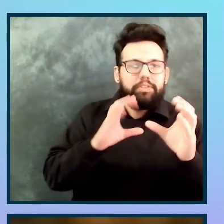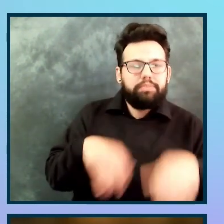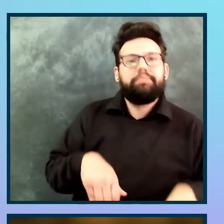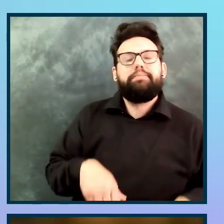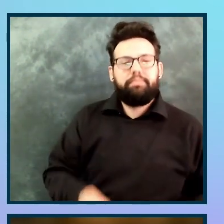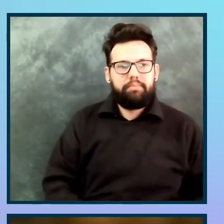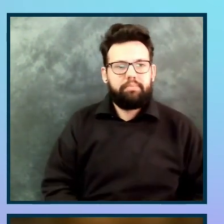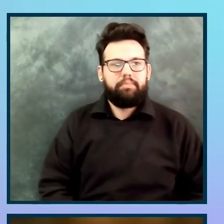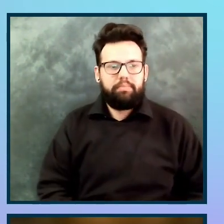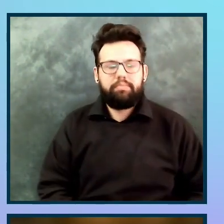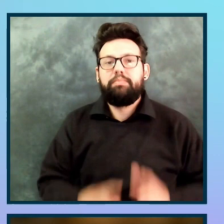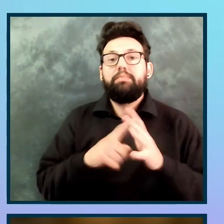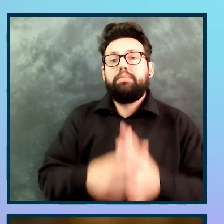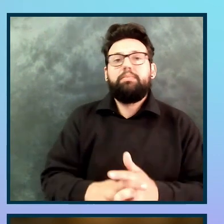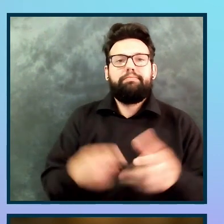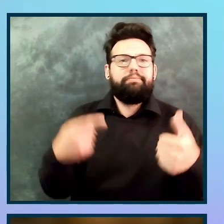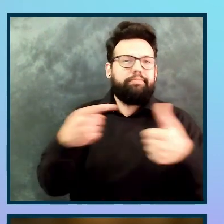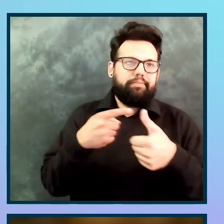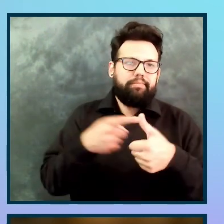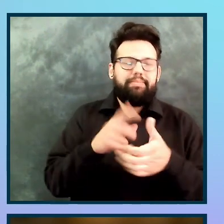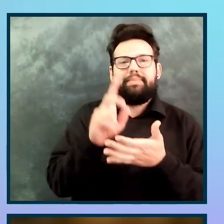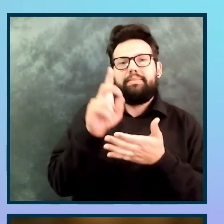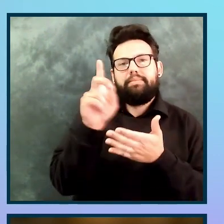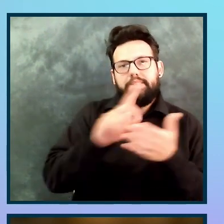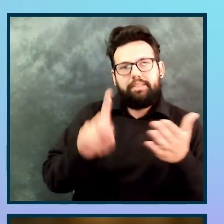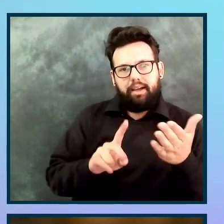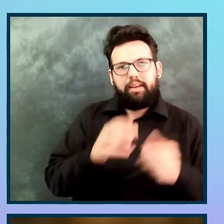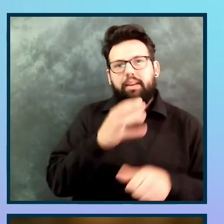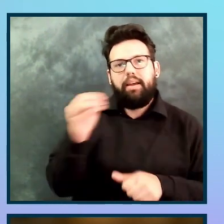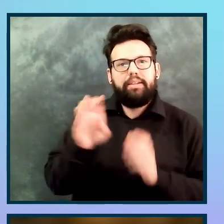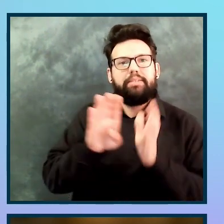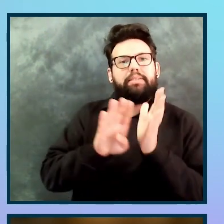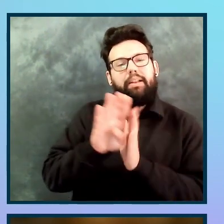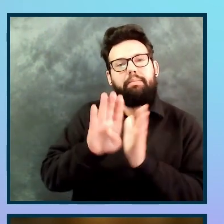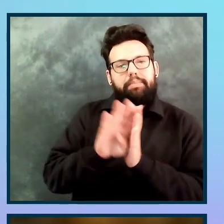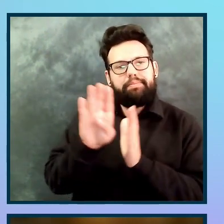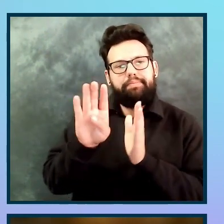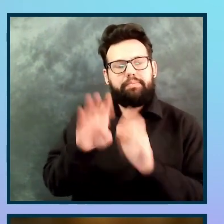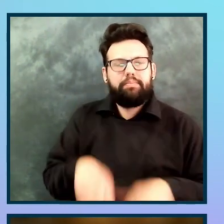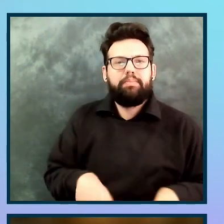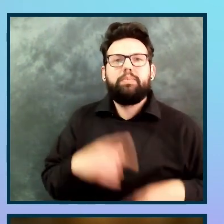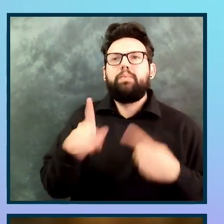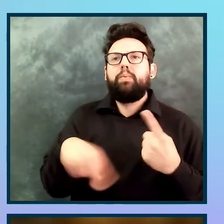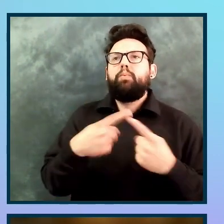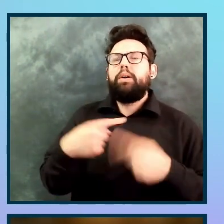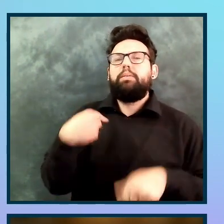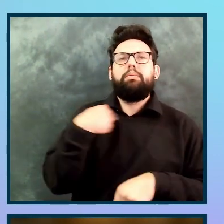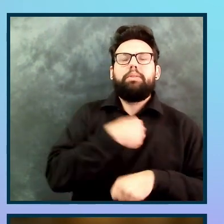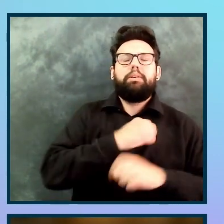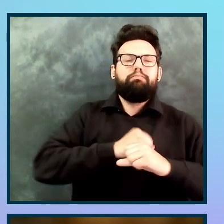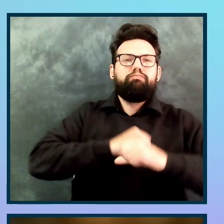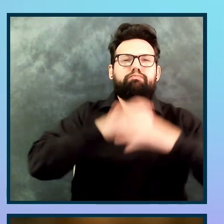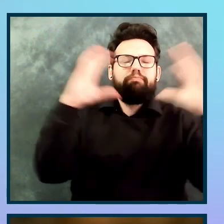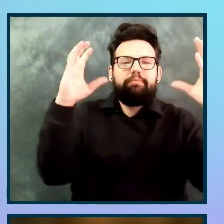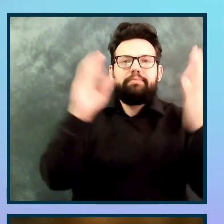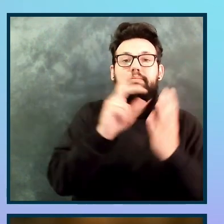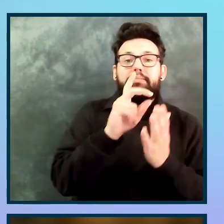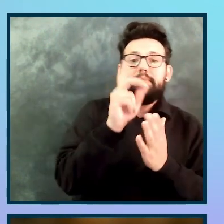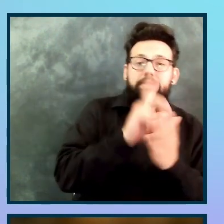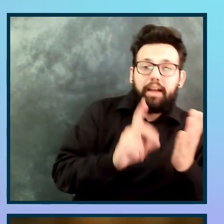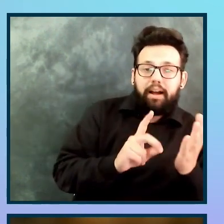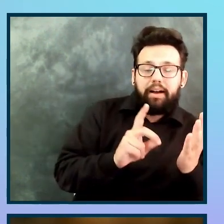with design and development. So when we think about designing and developing, whether it be a